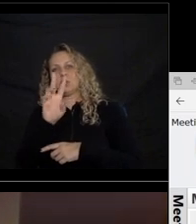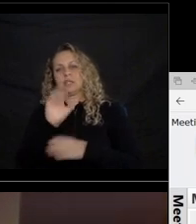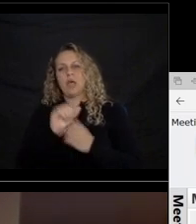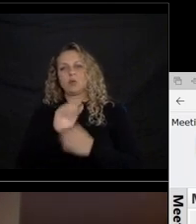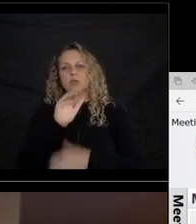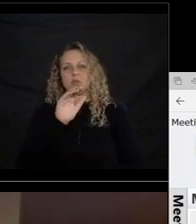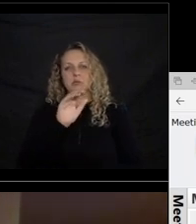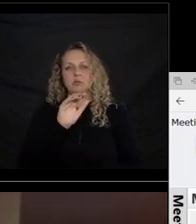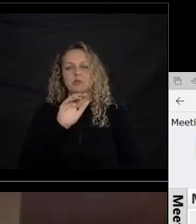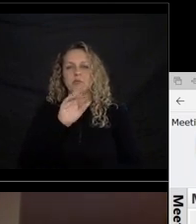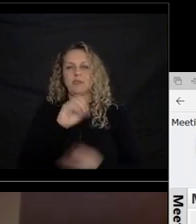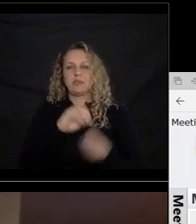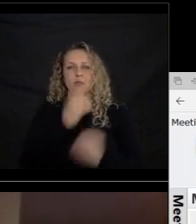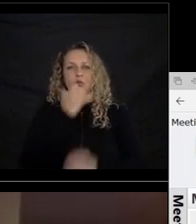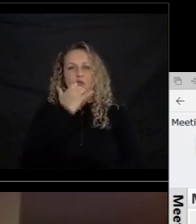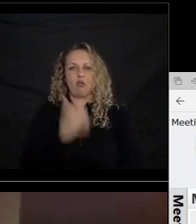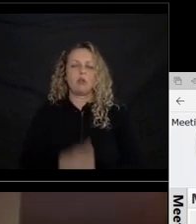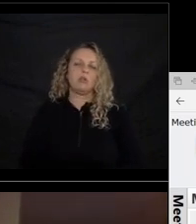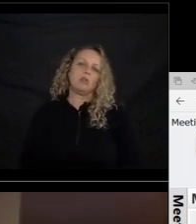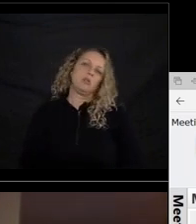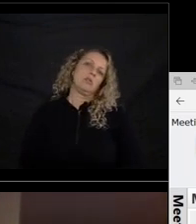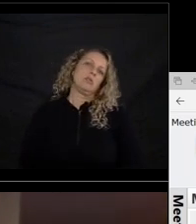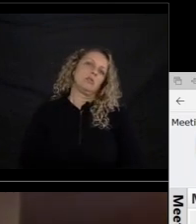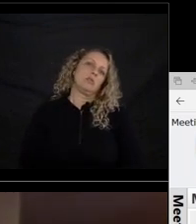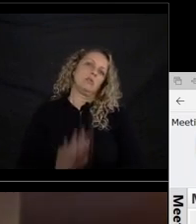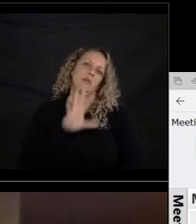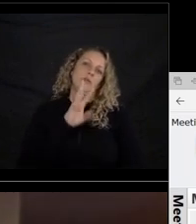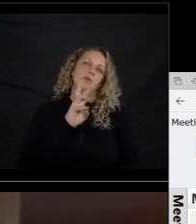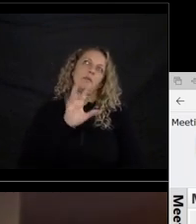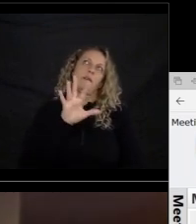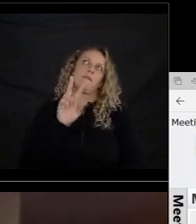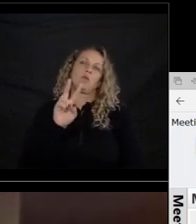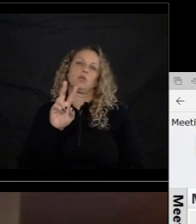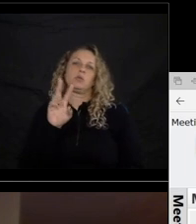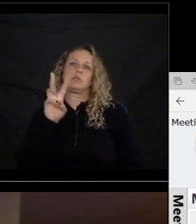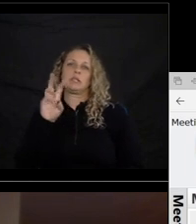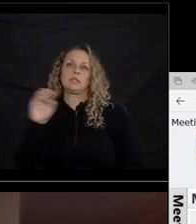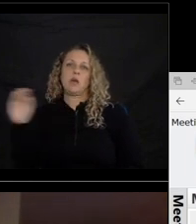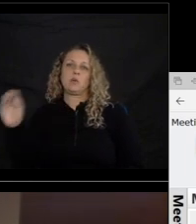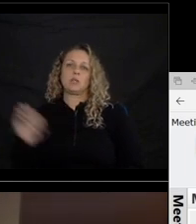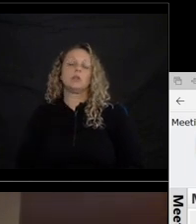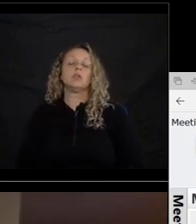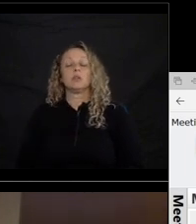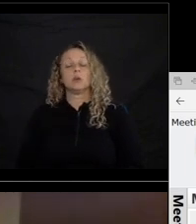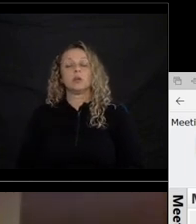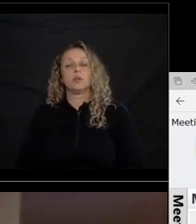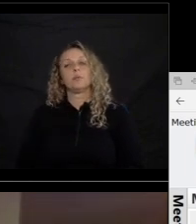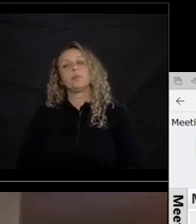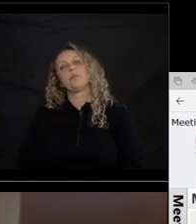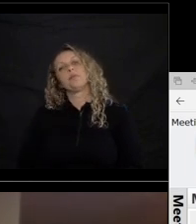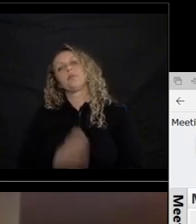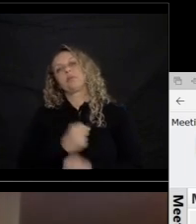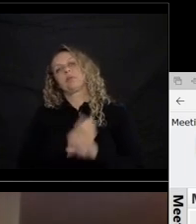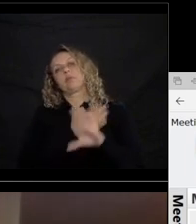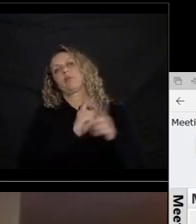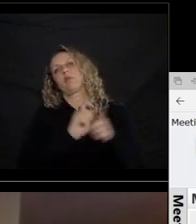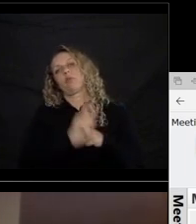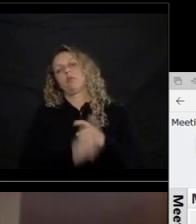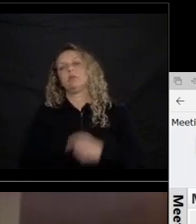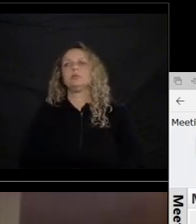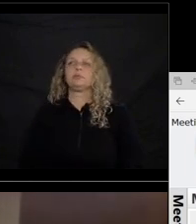561-742-6000 would be the number to call. Yep. Perfect. All right. Well, Commissioner Hubner,